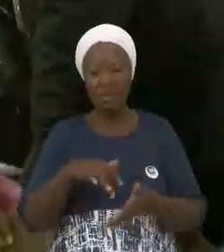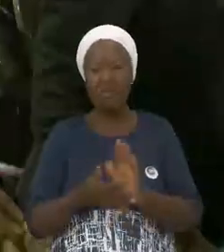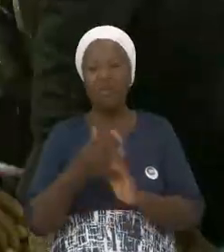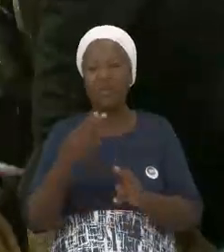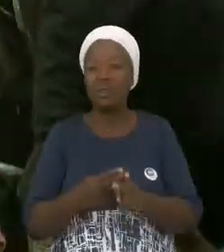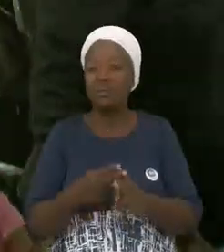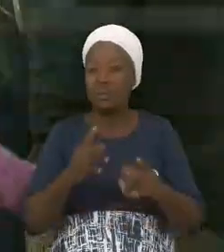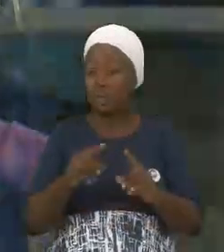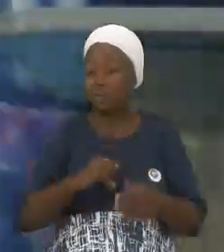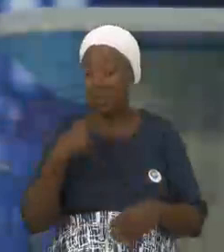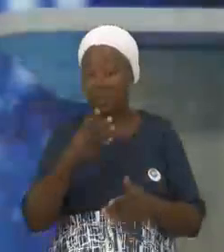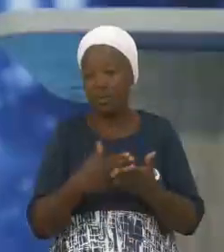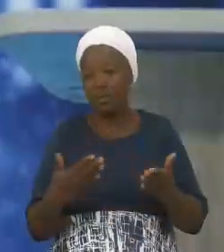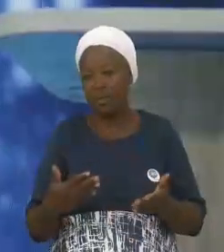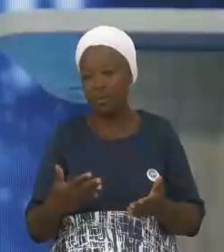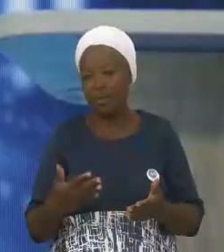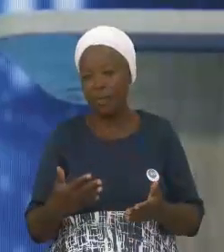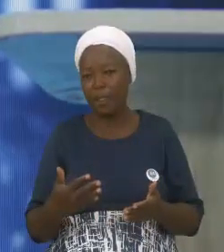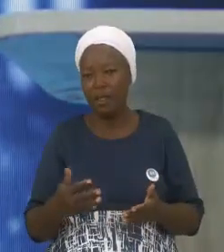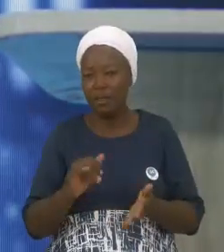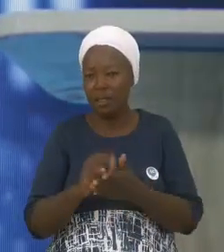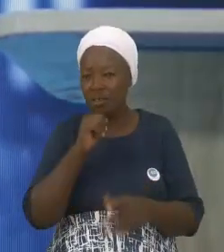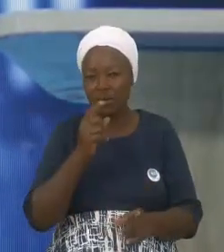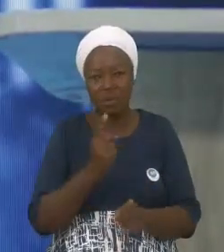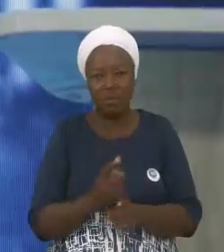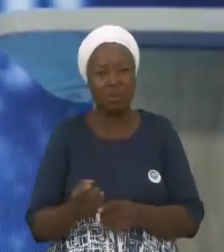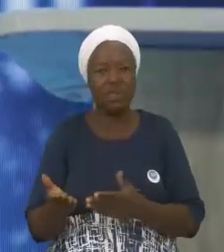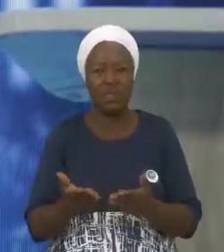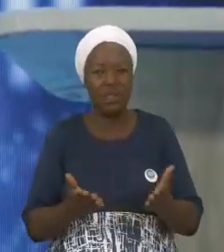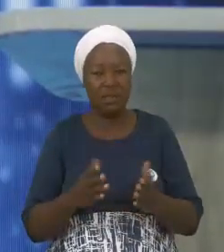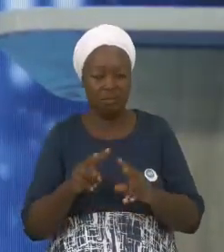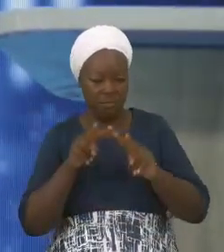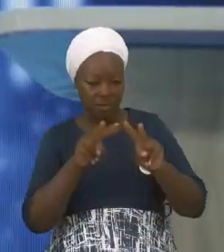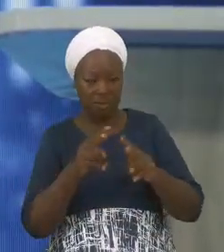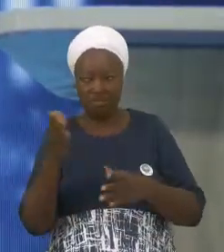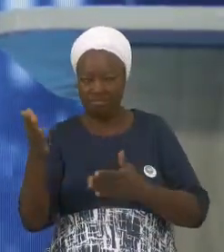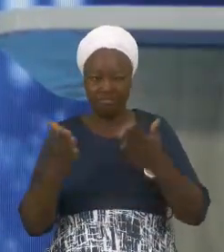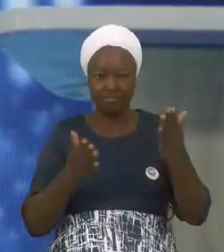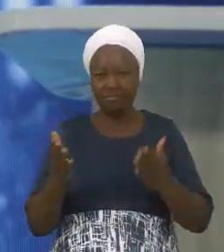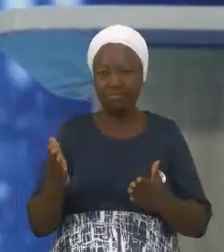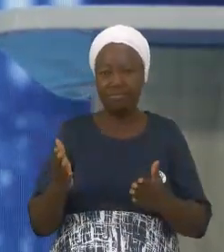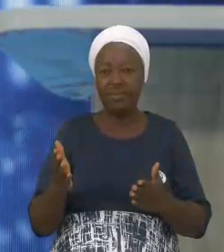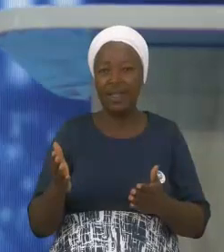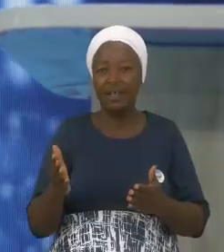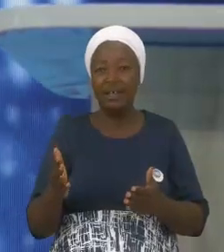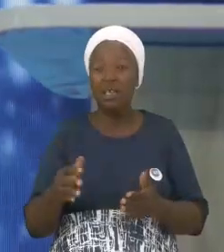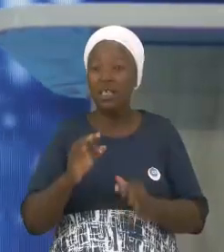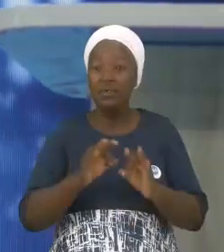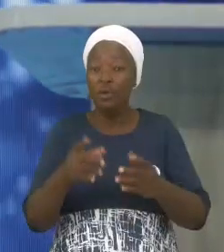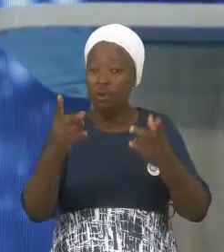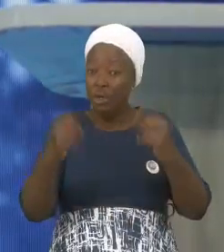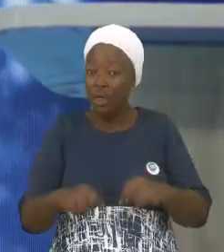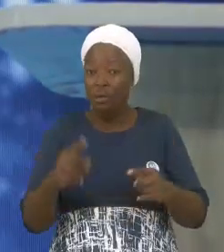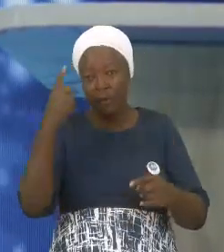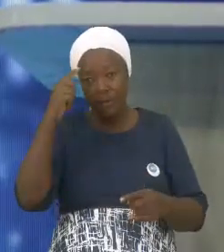something, that you're not just there looking here and there. If you came for